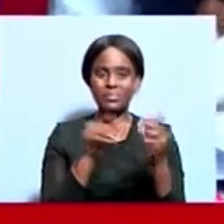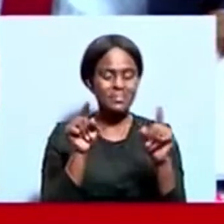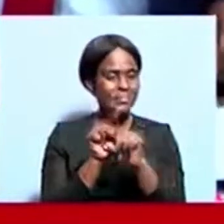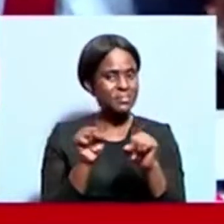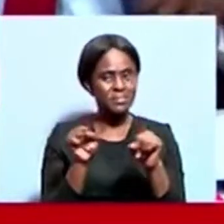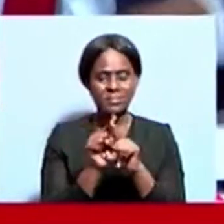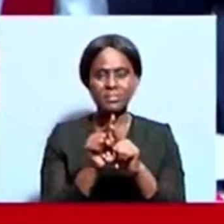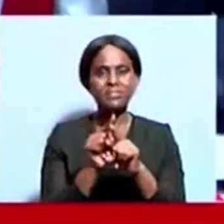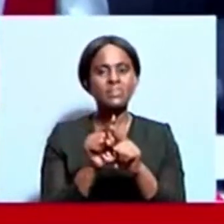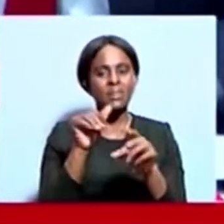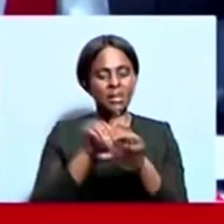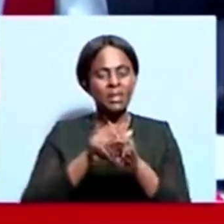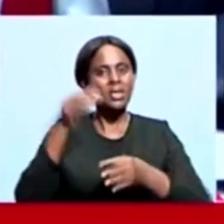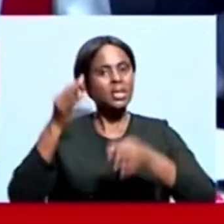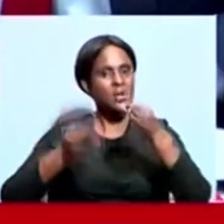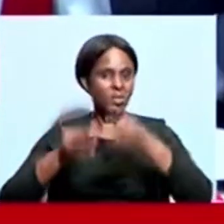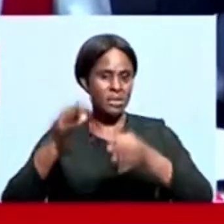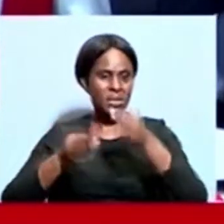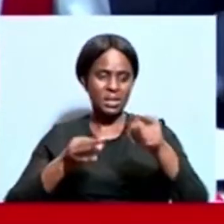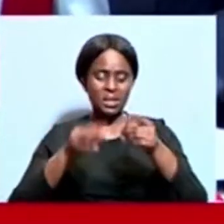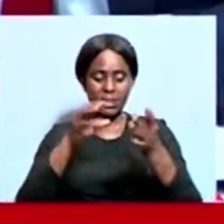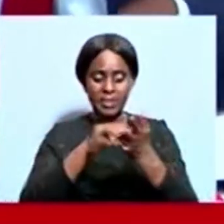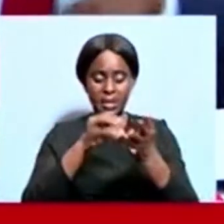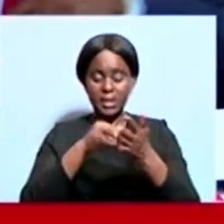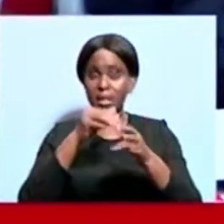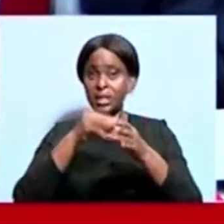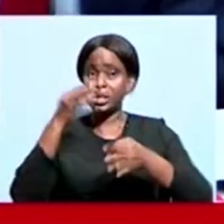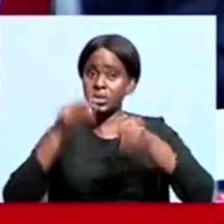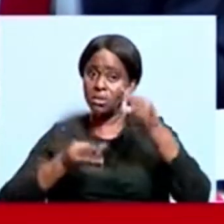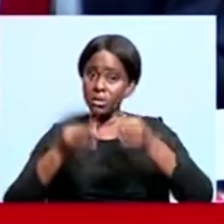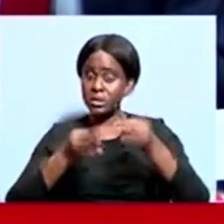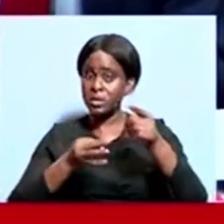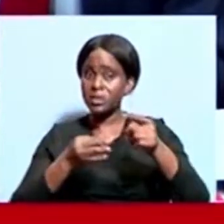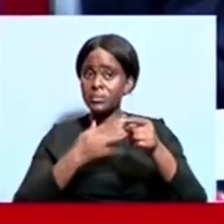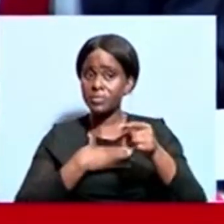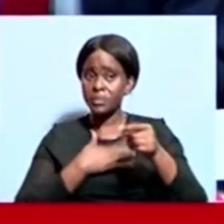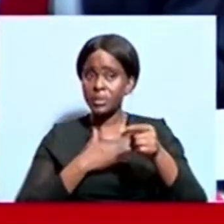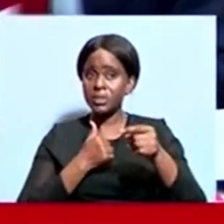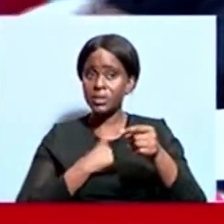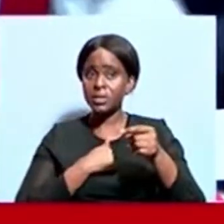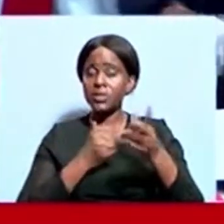in court. I just want to get further